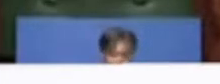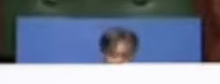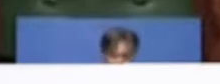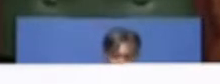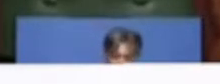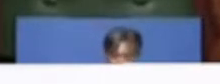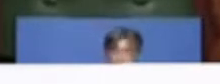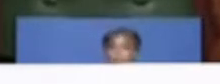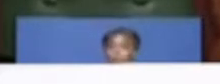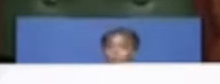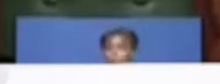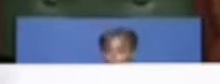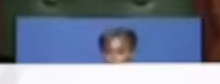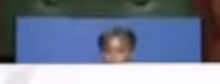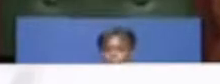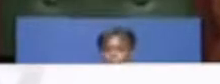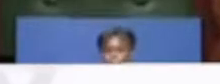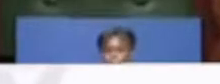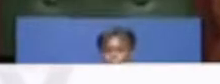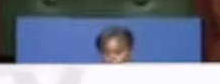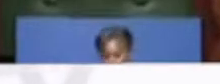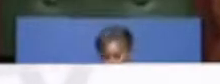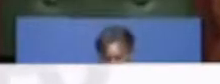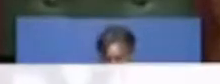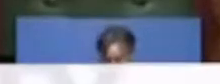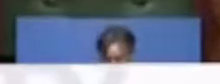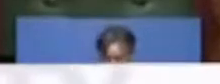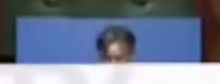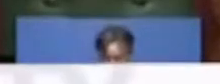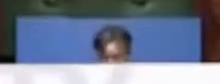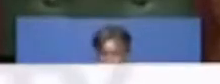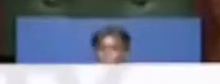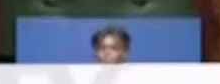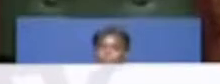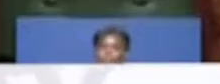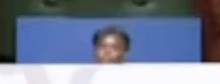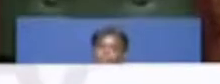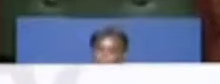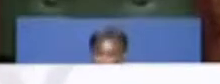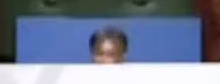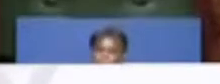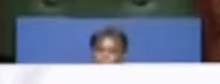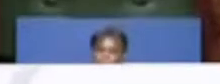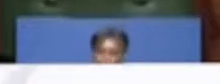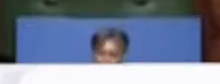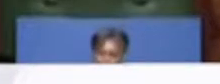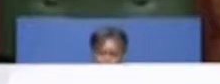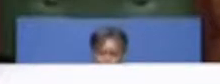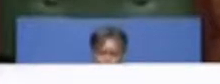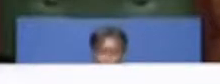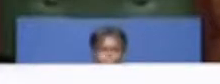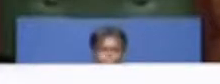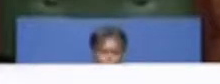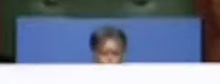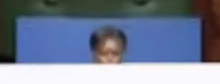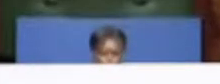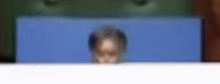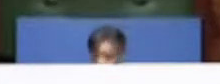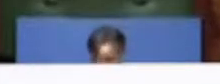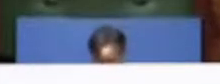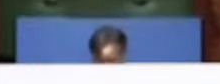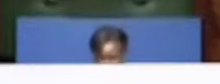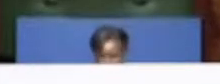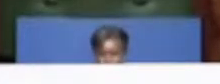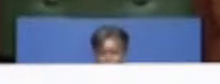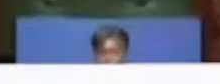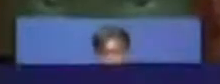requirements owed to them, and the quality of this access is what gives them dignity. And the heart of that development